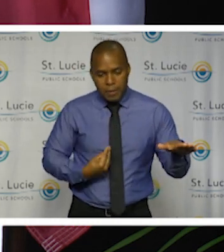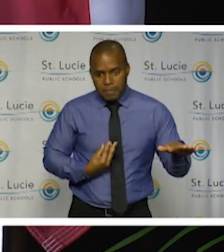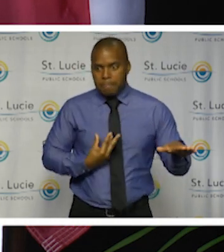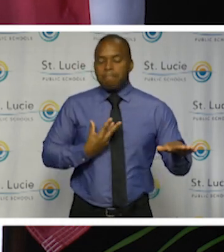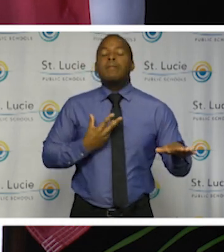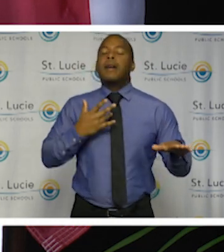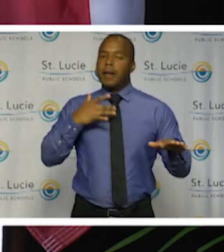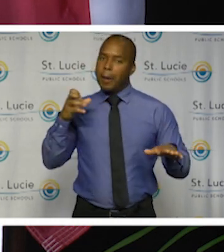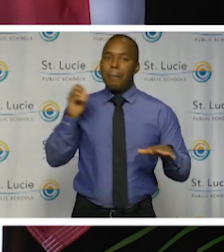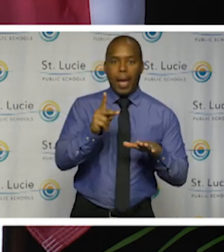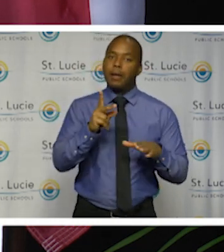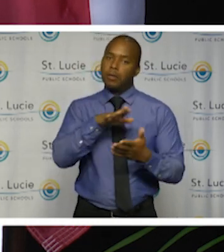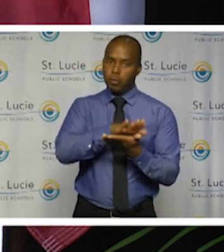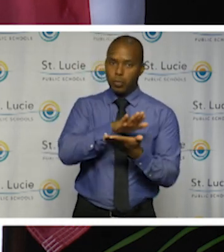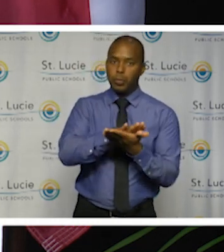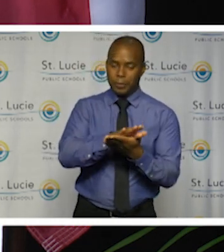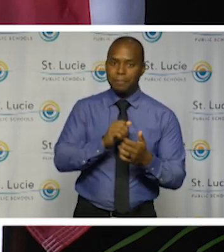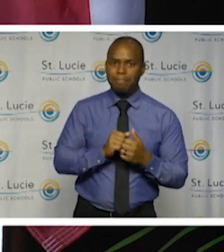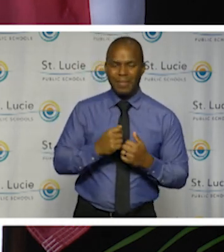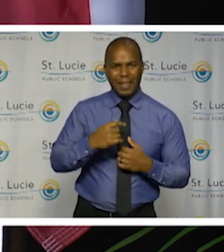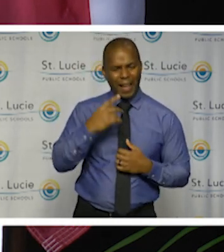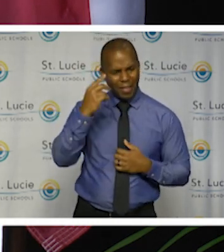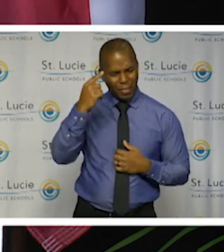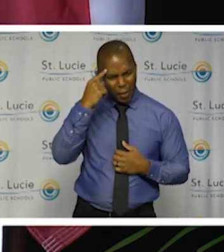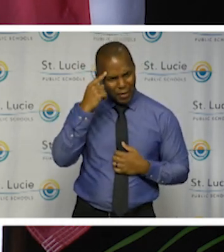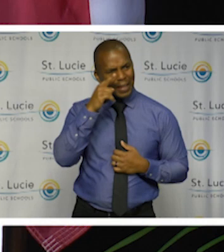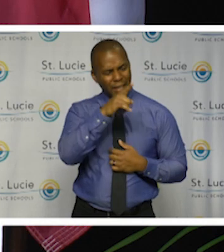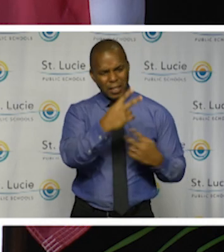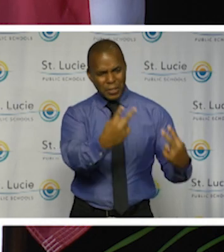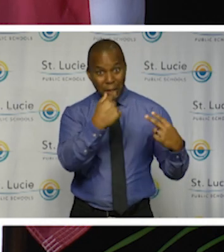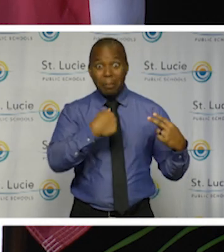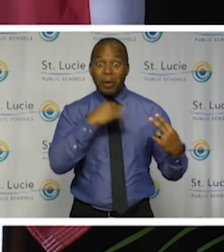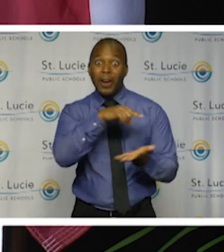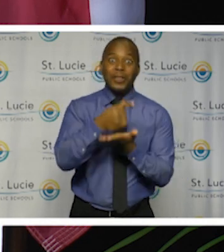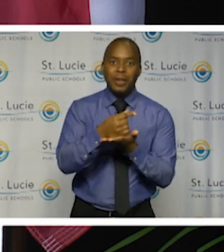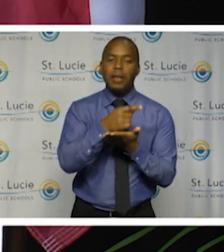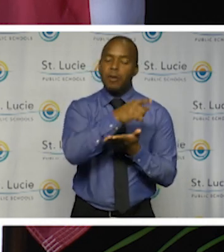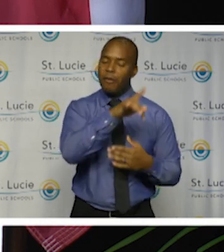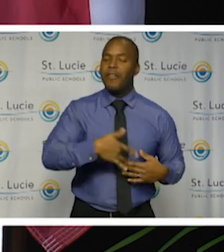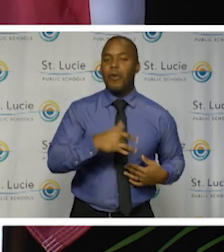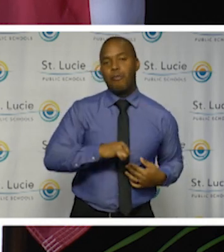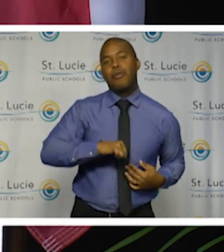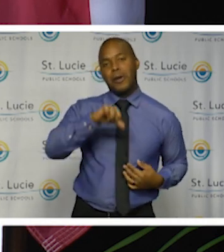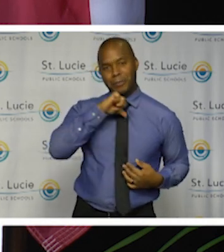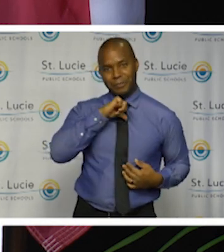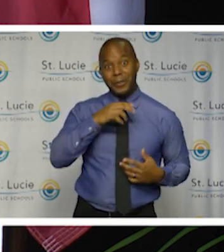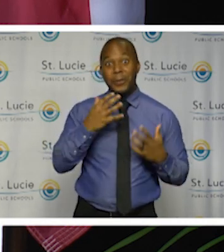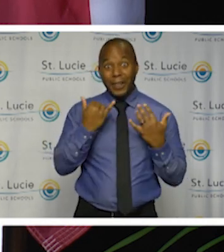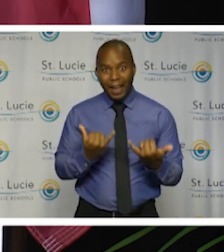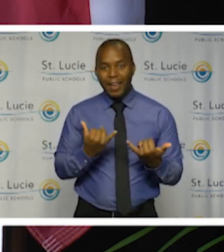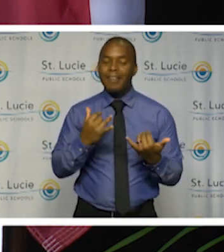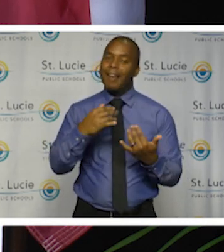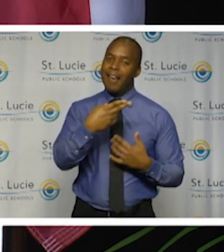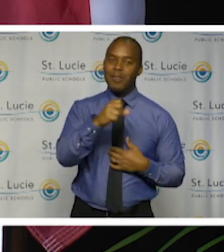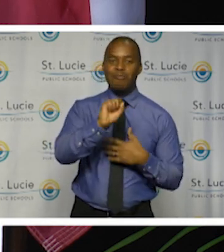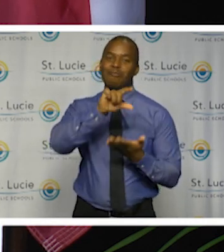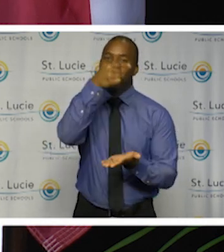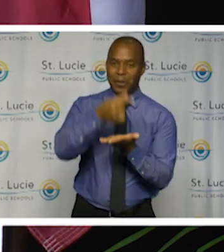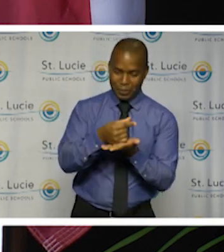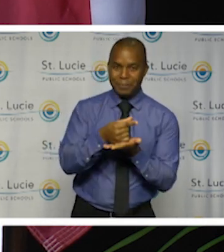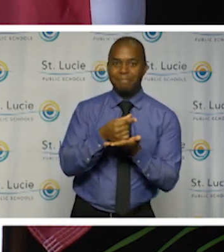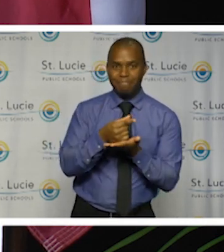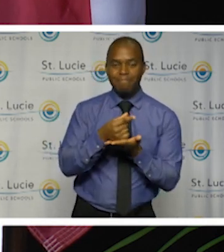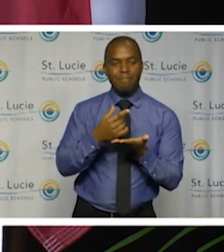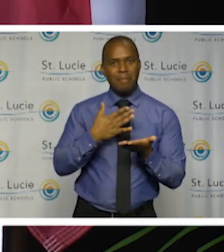school. I knew that it would make him proud to see me graduate. Today, I'm a high school graduate. I push through all the obstacles